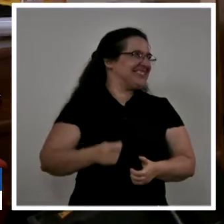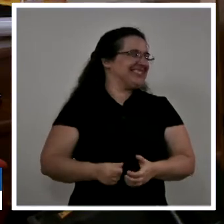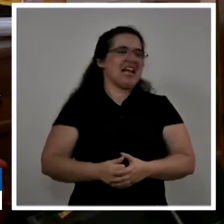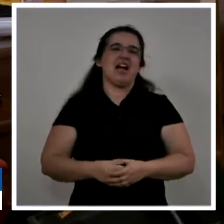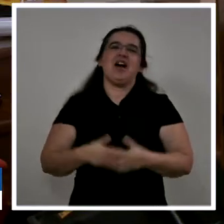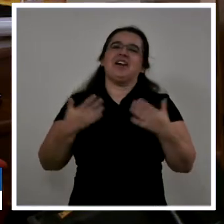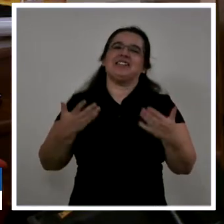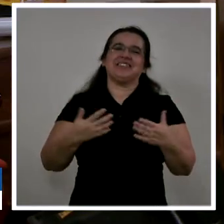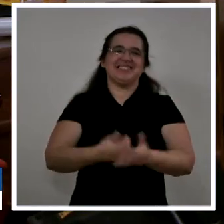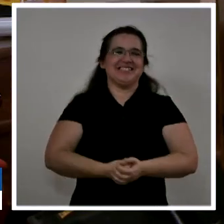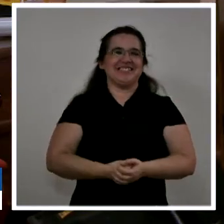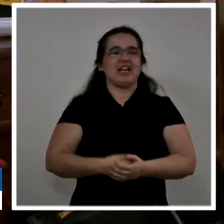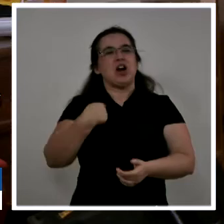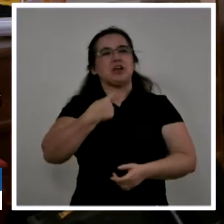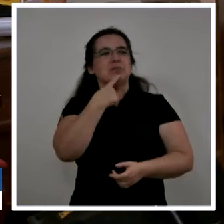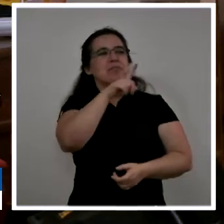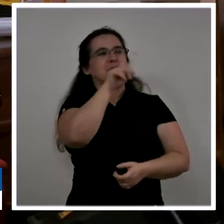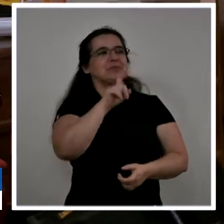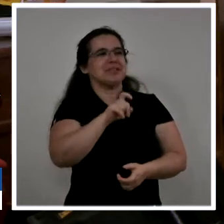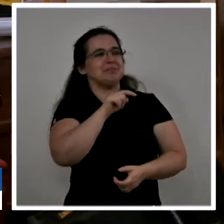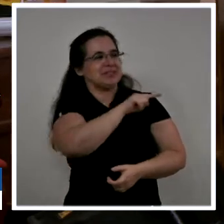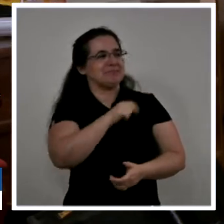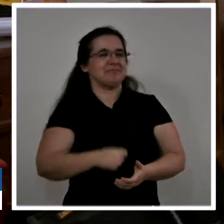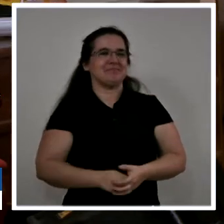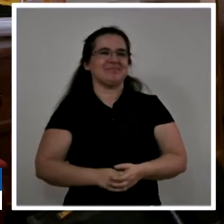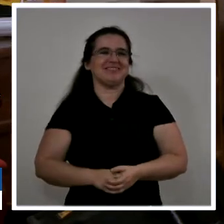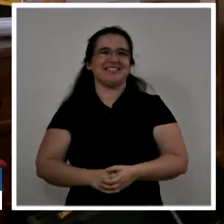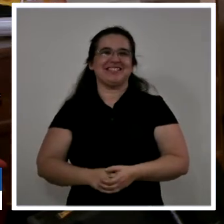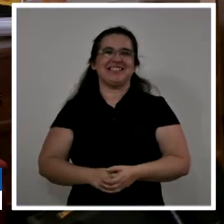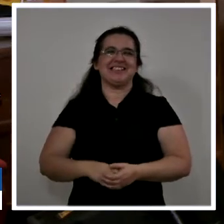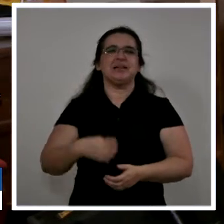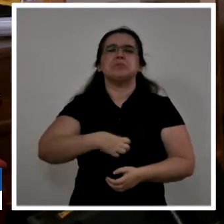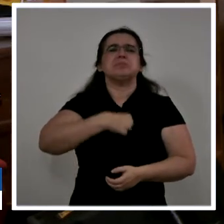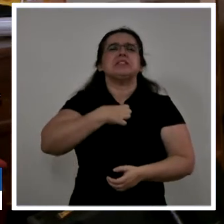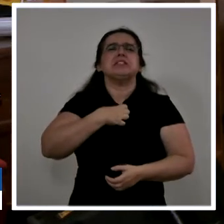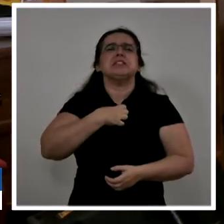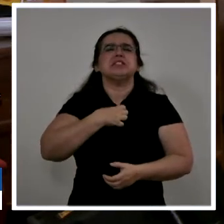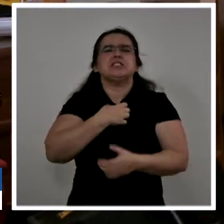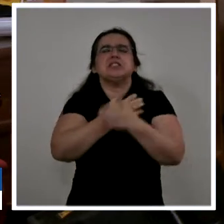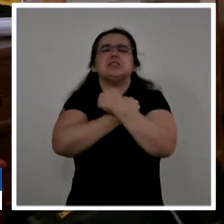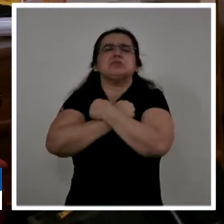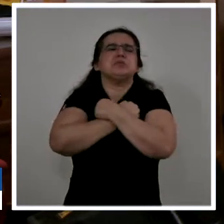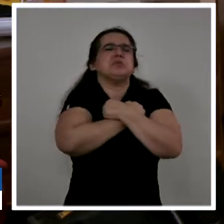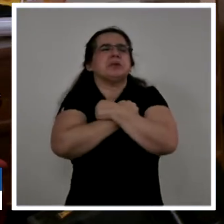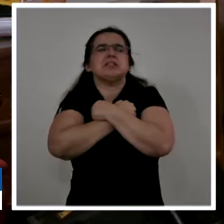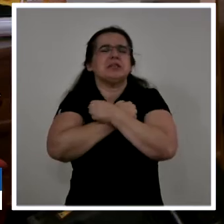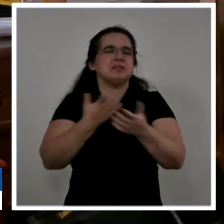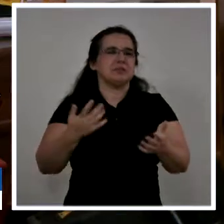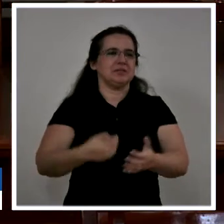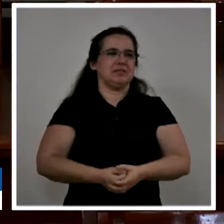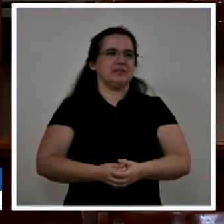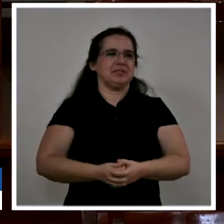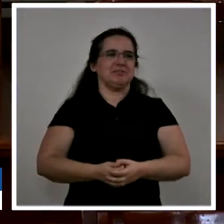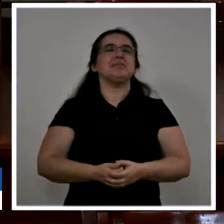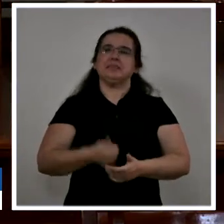Now, this is a question for you. Agora está uma pergunta para mim. How do you feel after the hug? Como é que eu me senti depois do abraço?